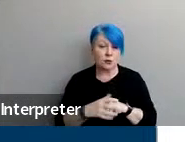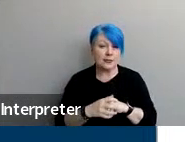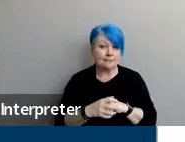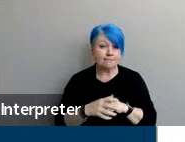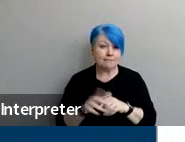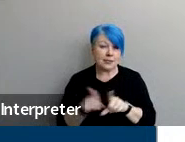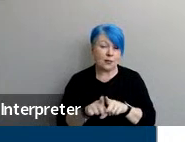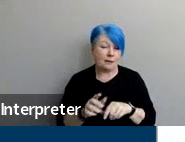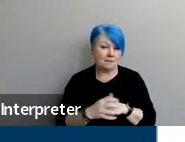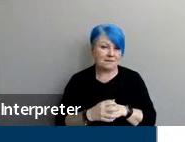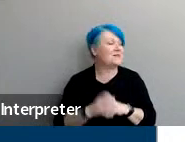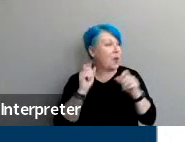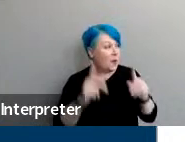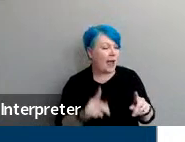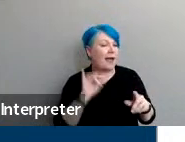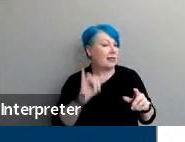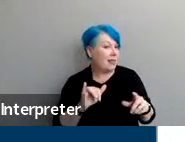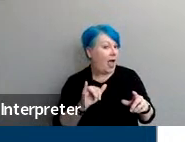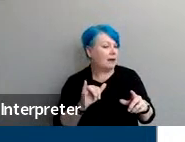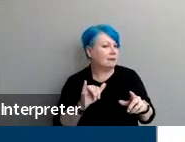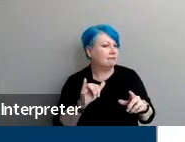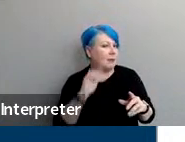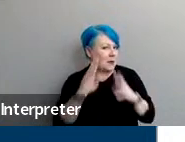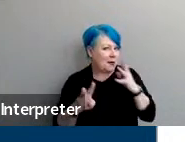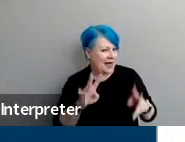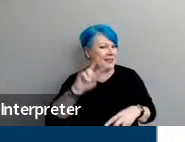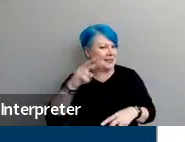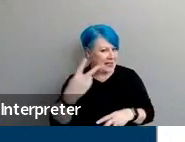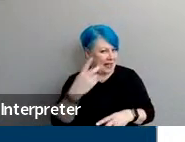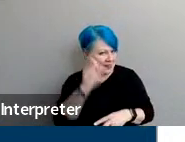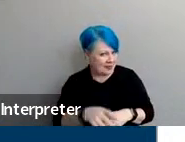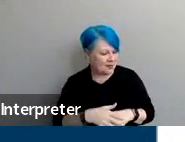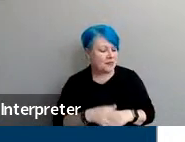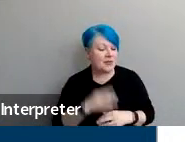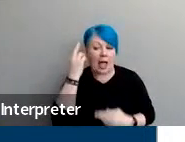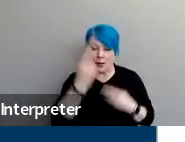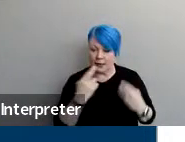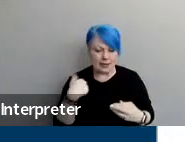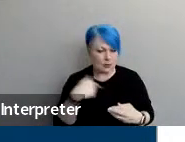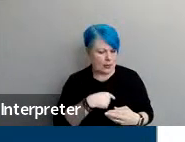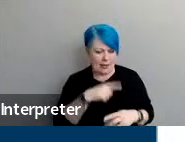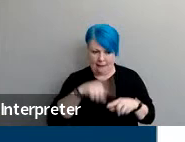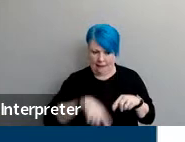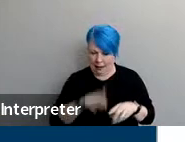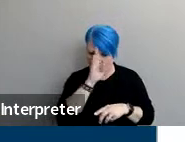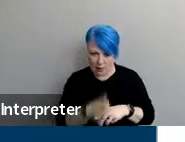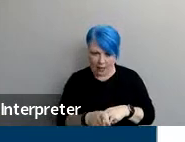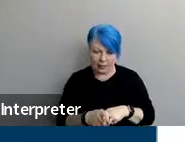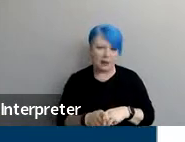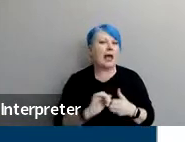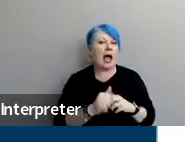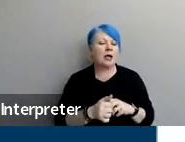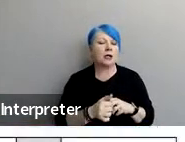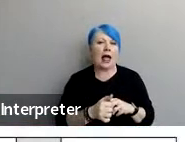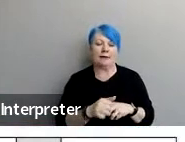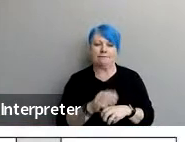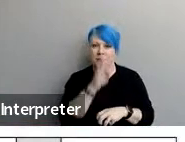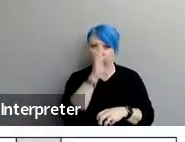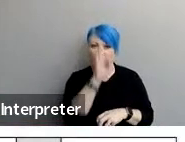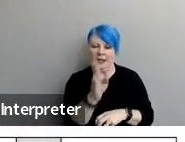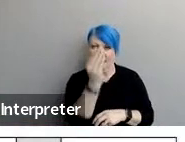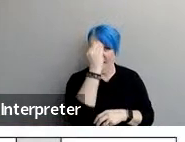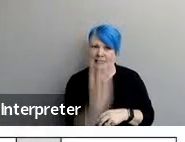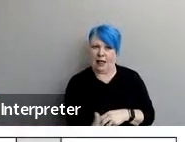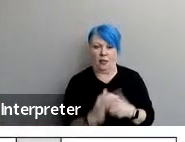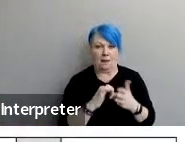Next, I have another question. So I realize we are not able to direct how funds are spent. We can